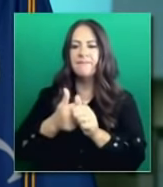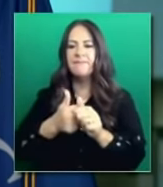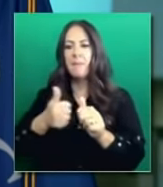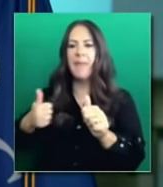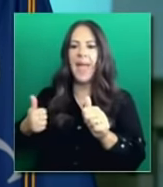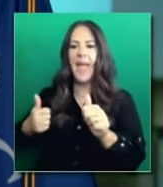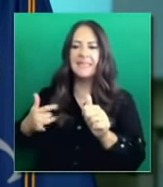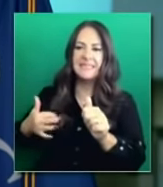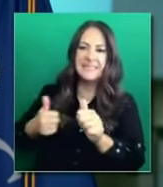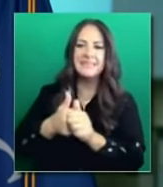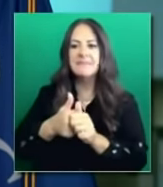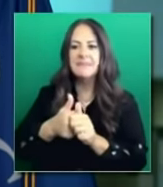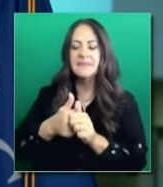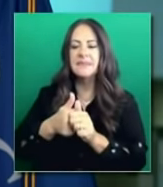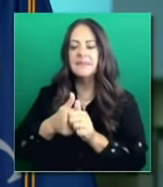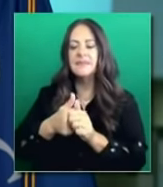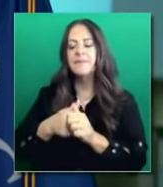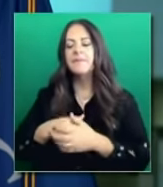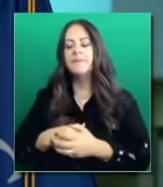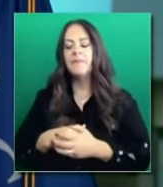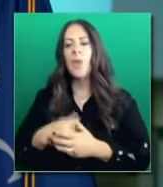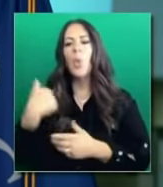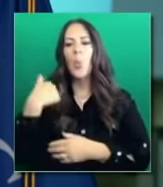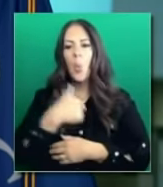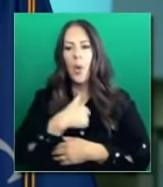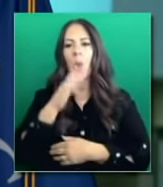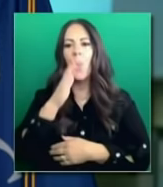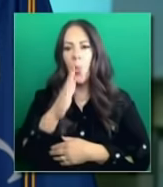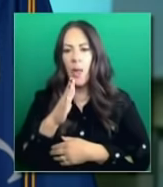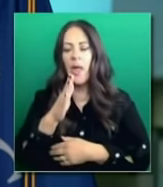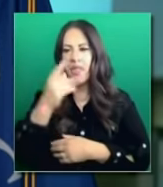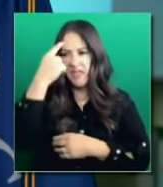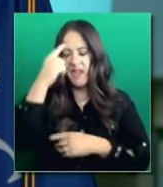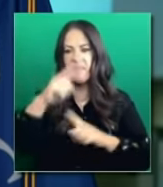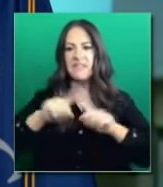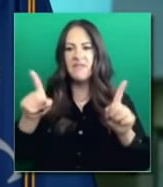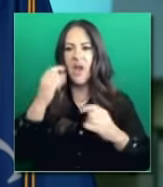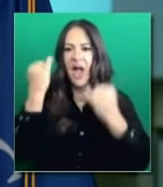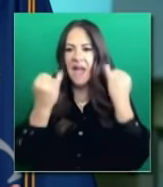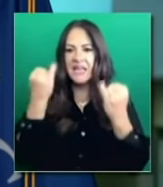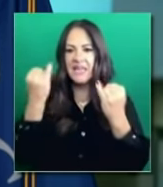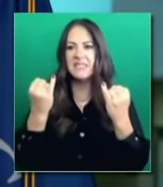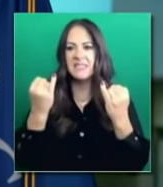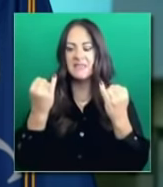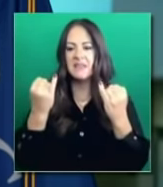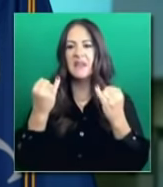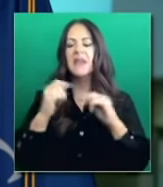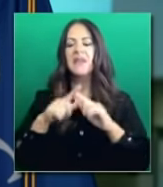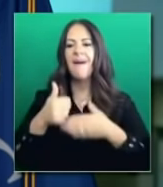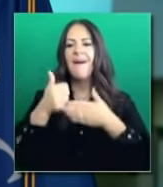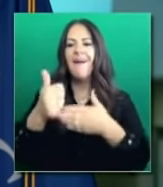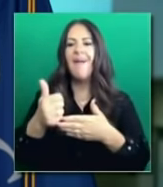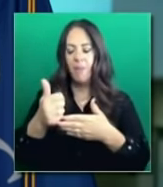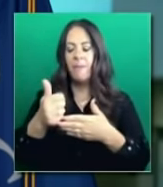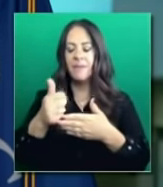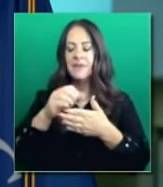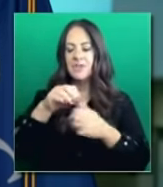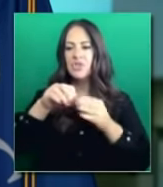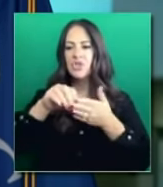the previous constructs that are well defined, as Linda said, in sort of this mantra of